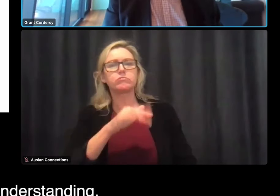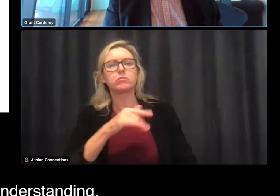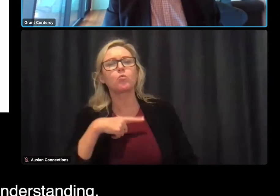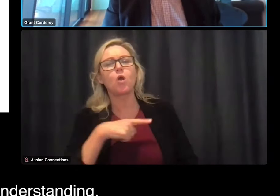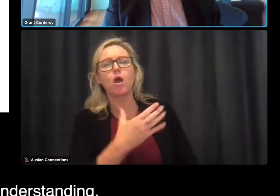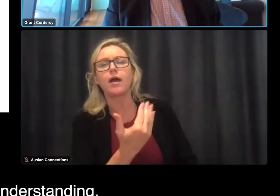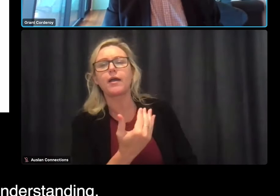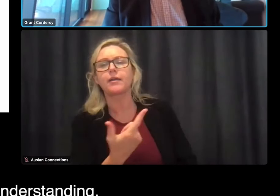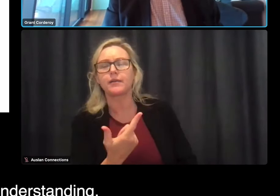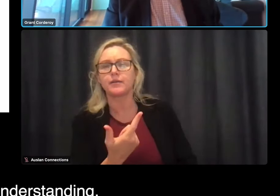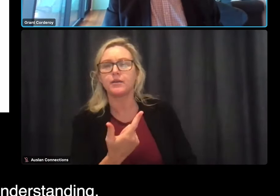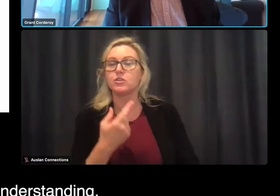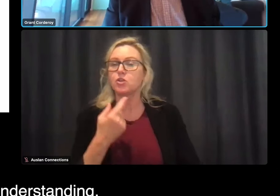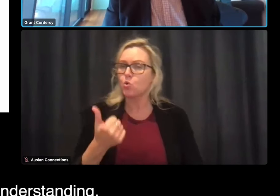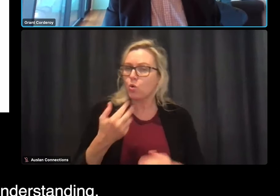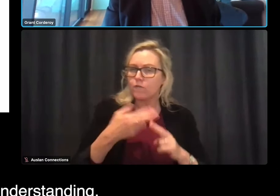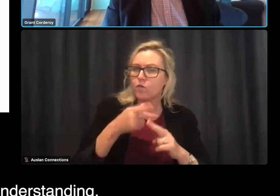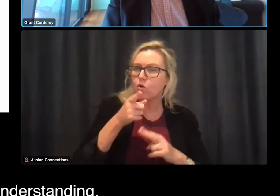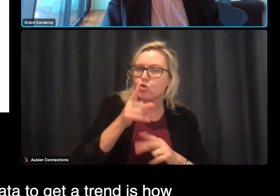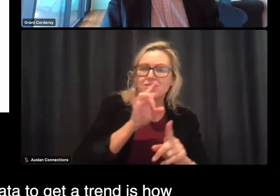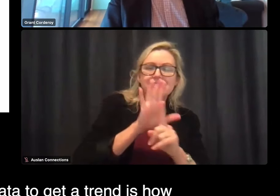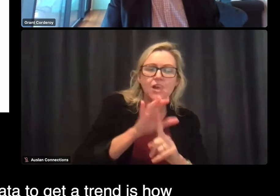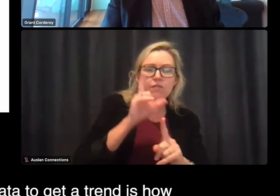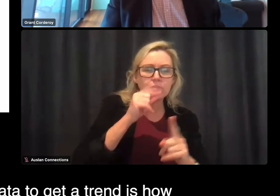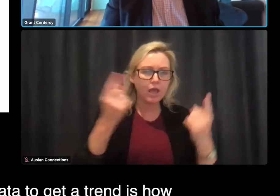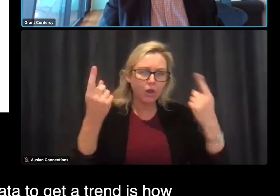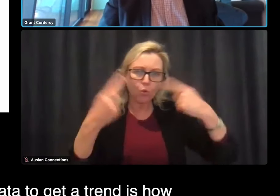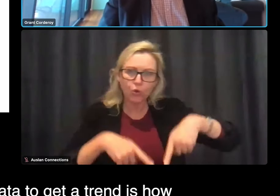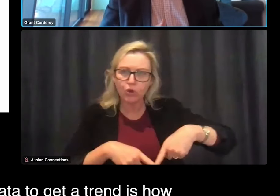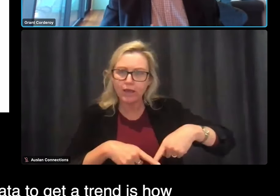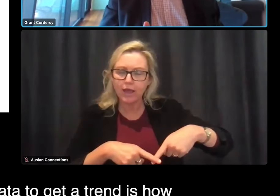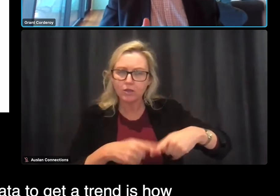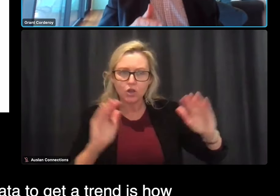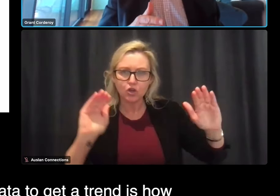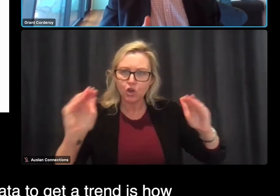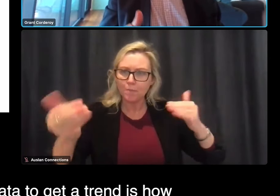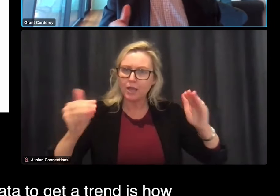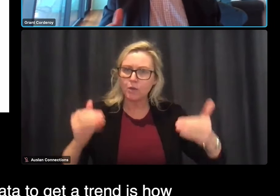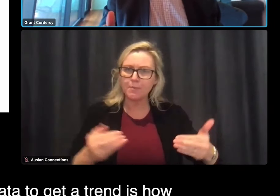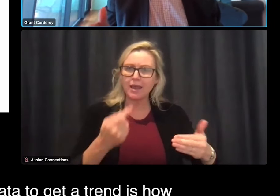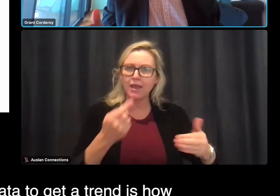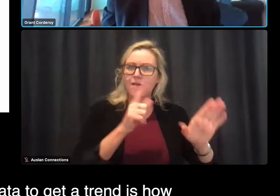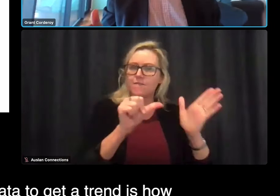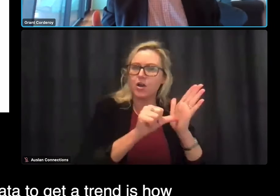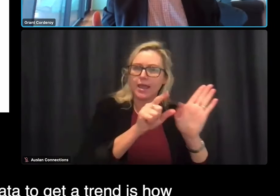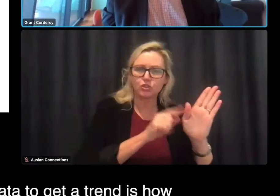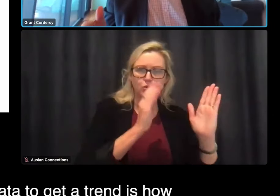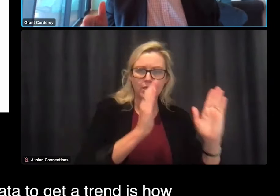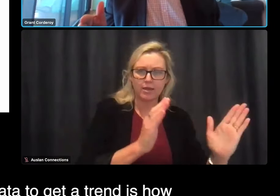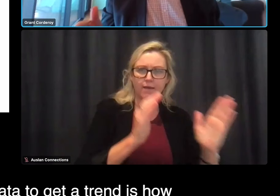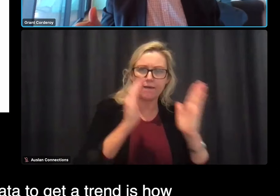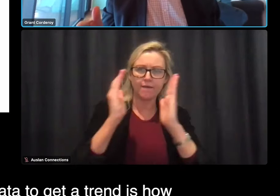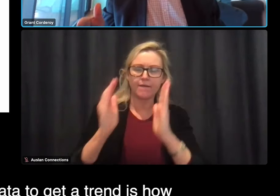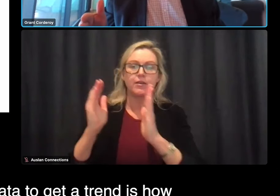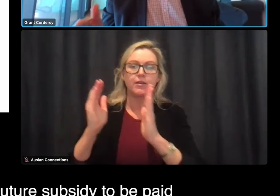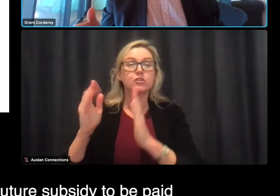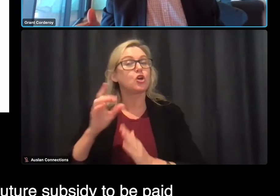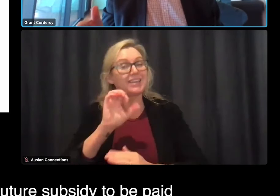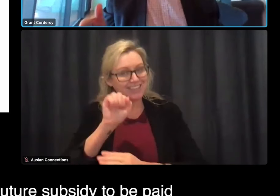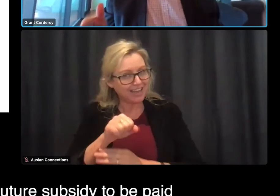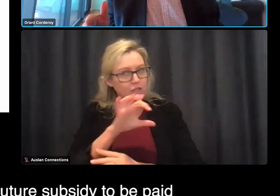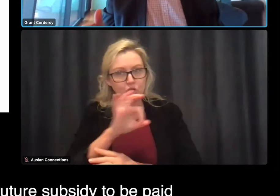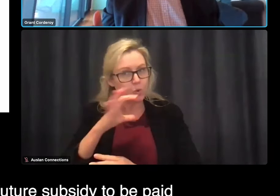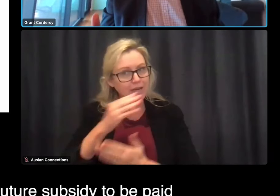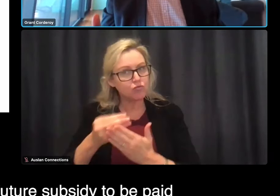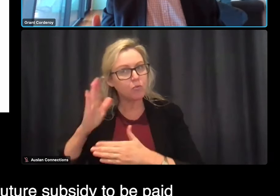is consistent and understanding. And again, gathering this data to get a trend is how, when we're